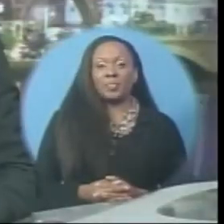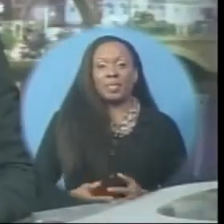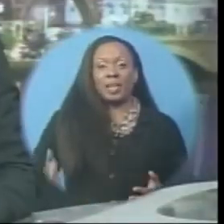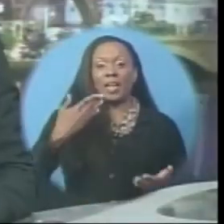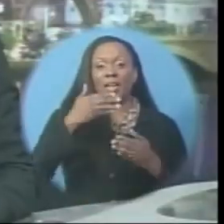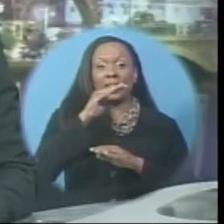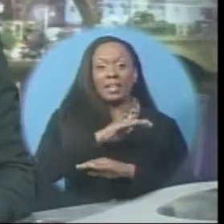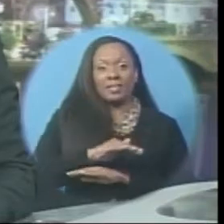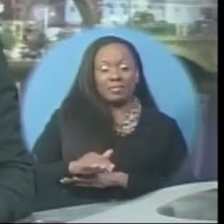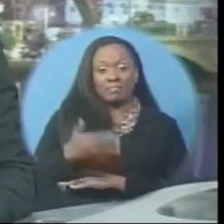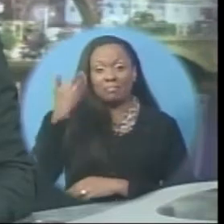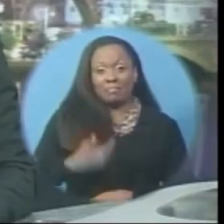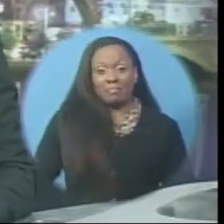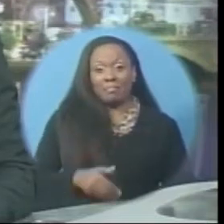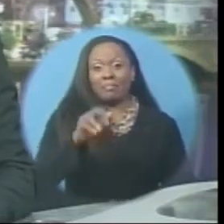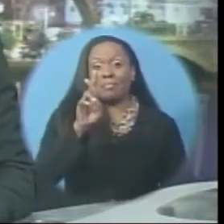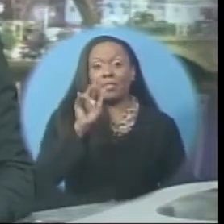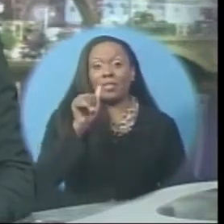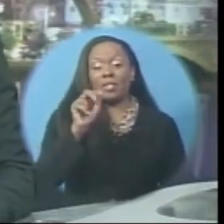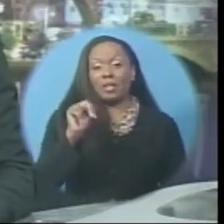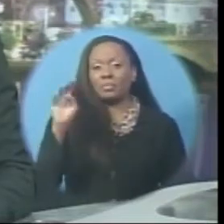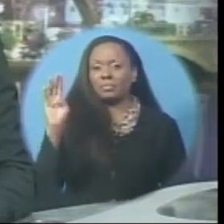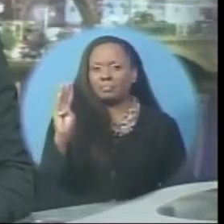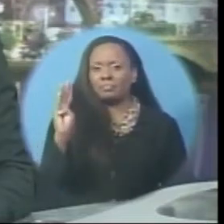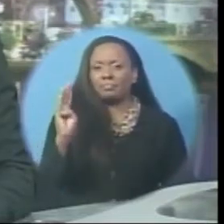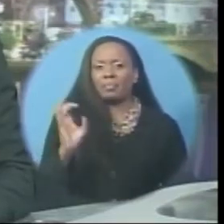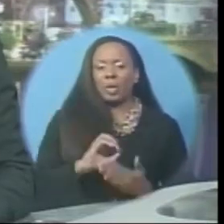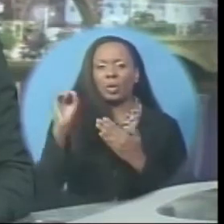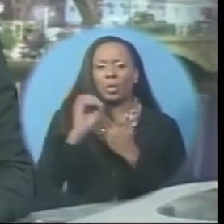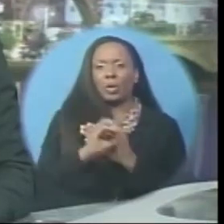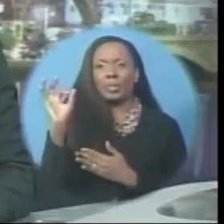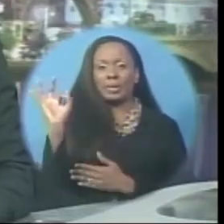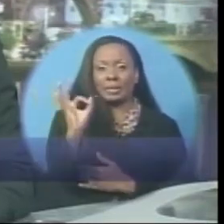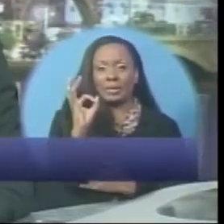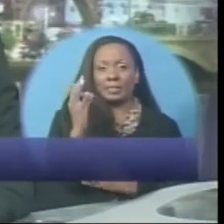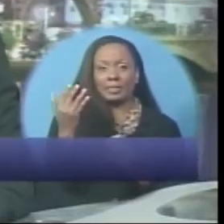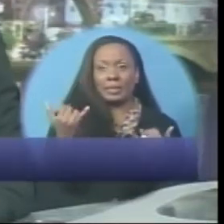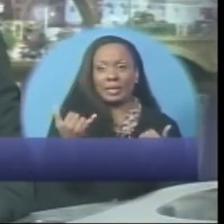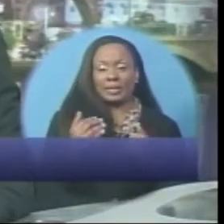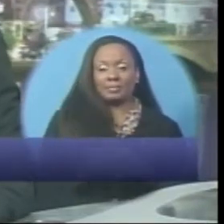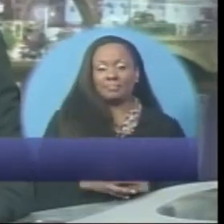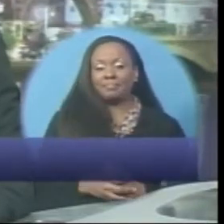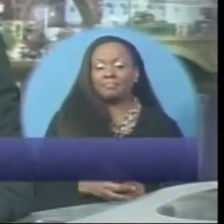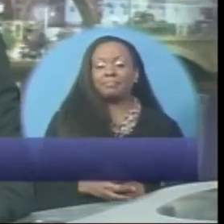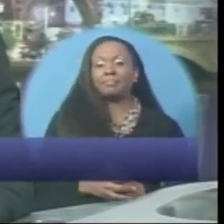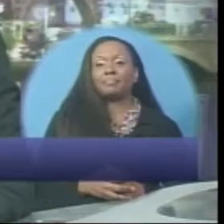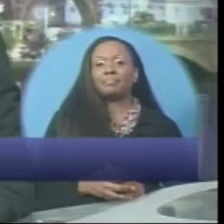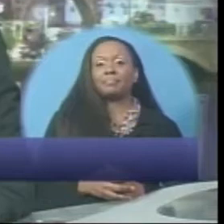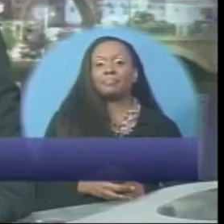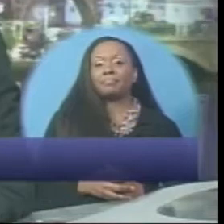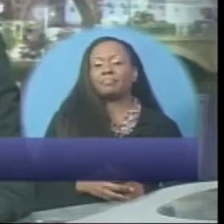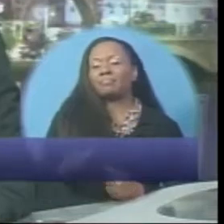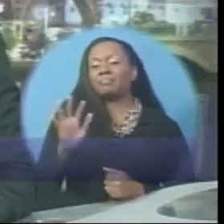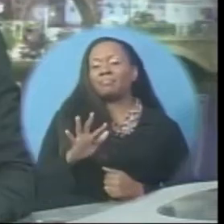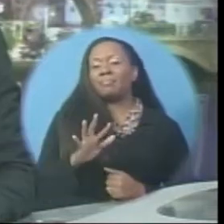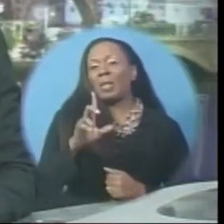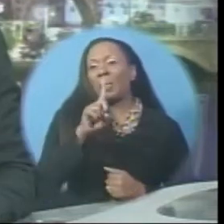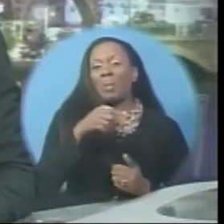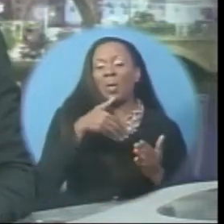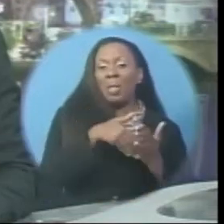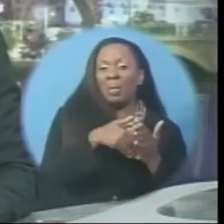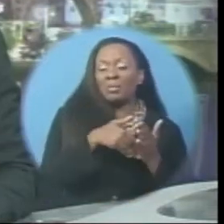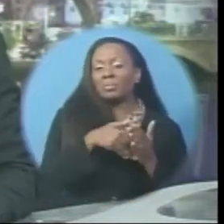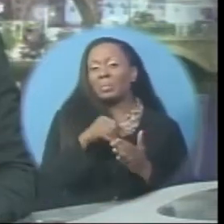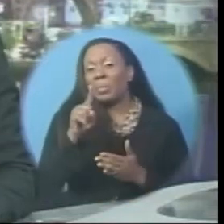Good evening, I am Ryan Broom with the Monday, October 9th edition of the CBC Evening News. In our top story, between 1,000